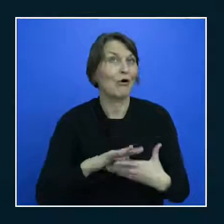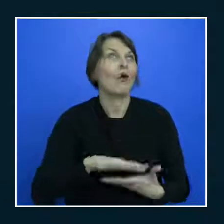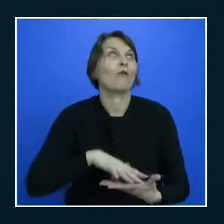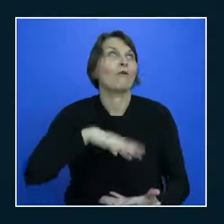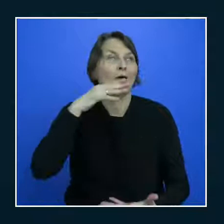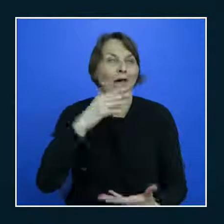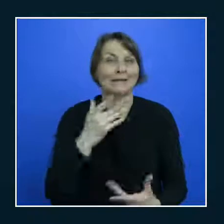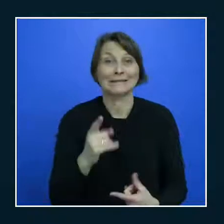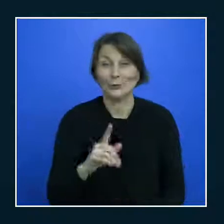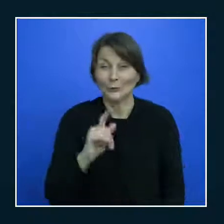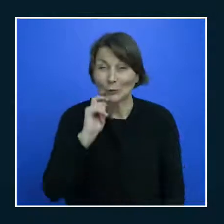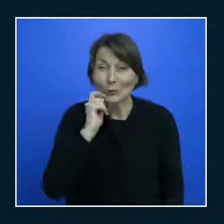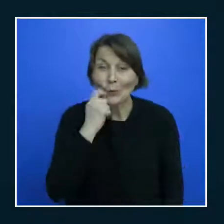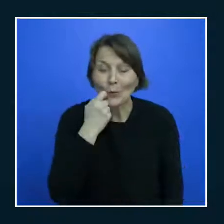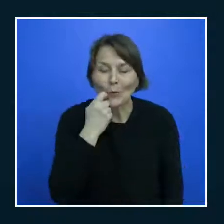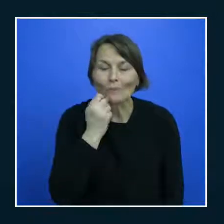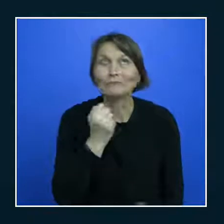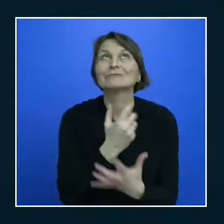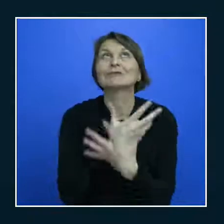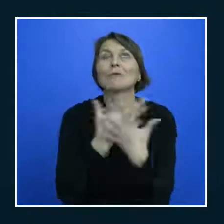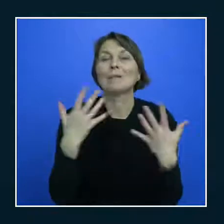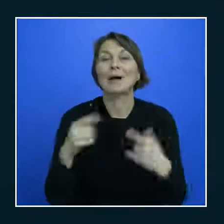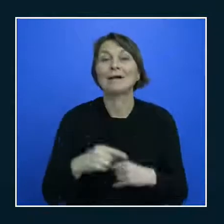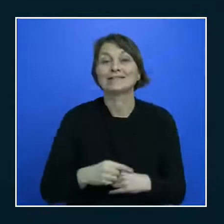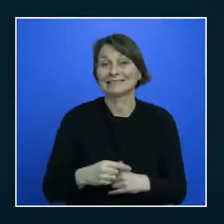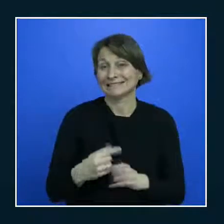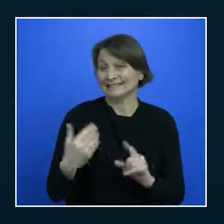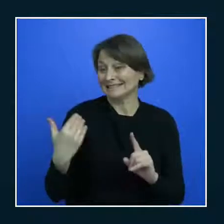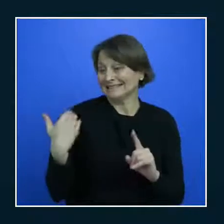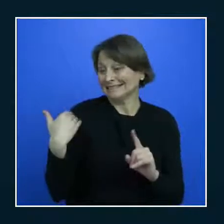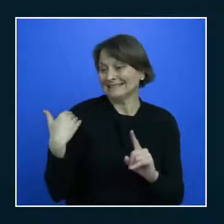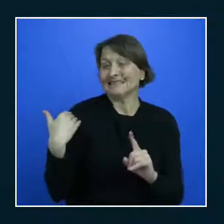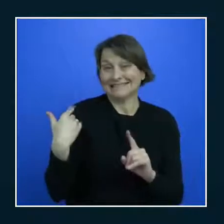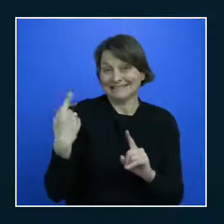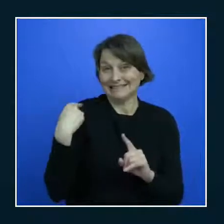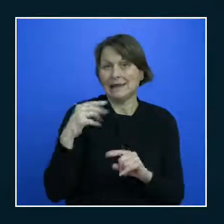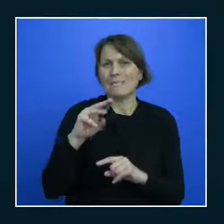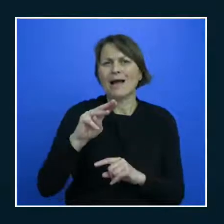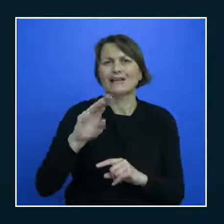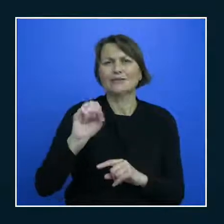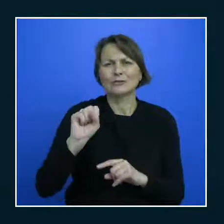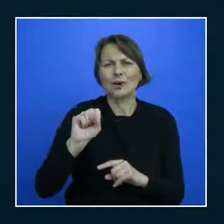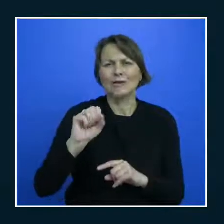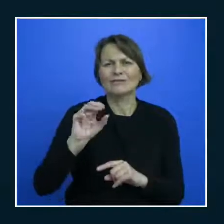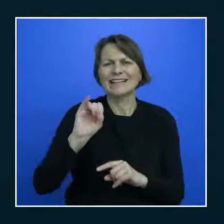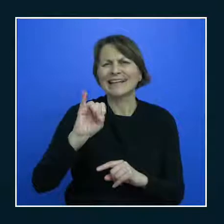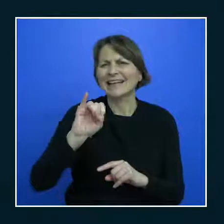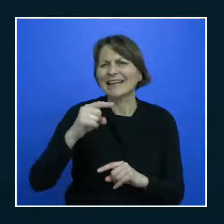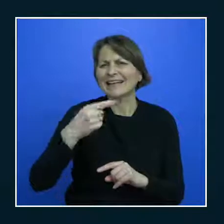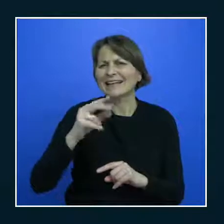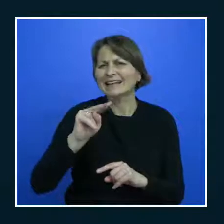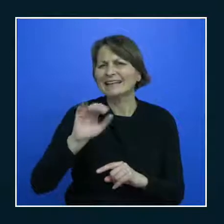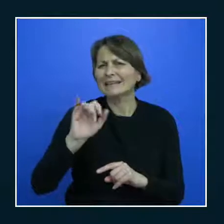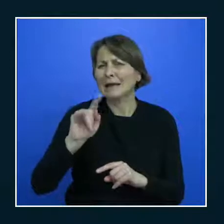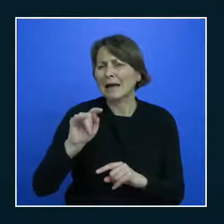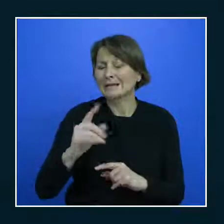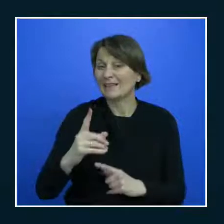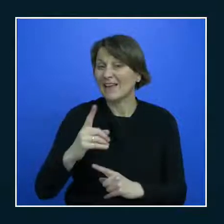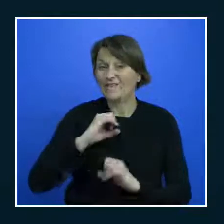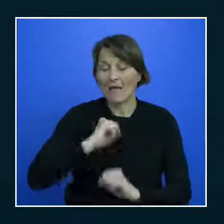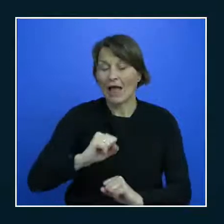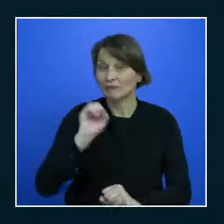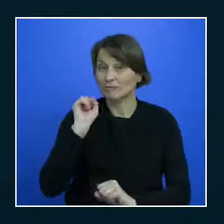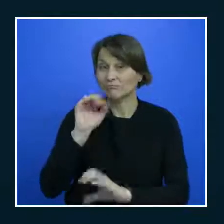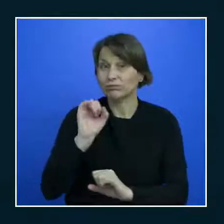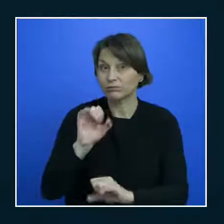cool stuff, and they said it really fast because it was one of a 50 other things they needed to talk about, right? But it's really cool